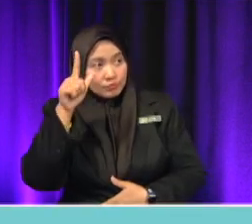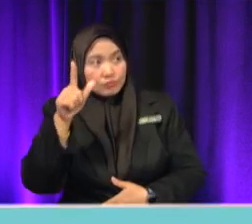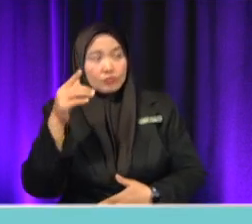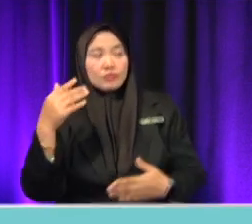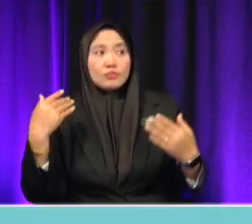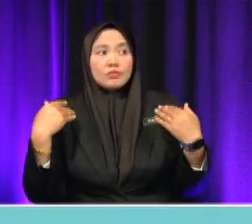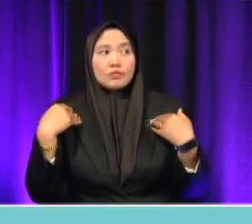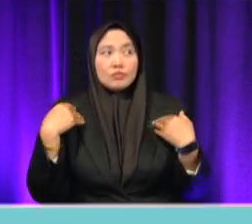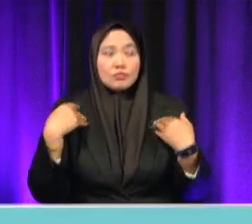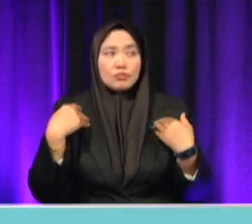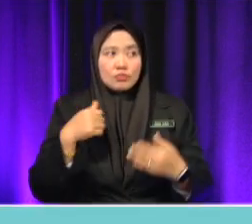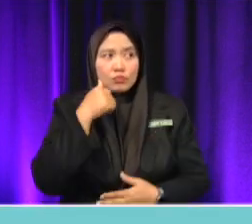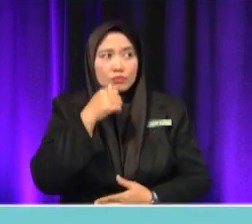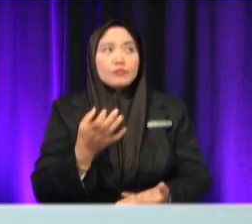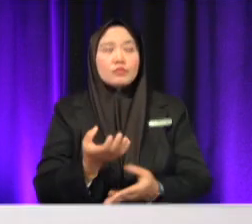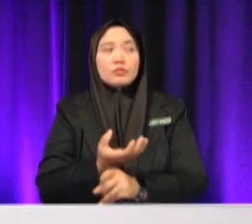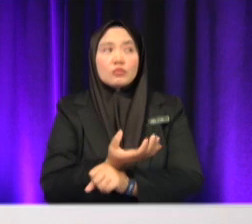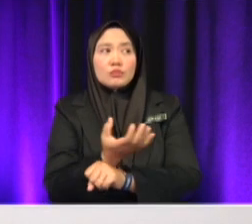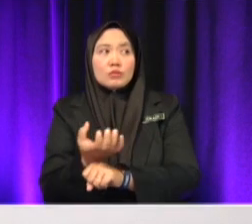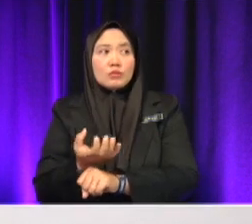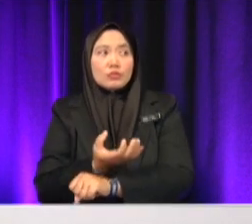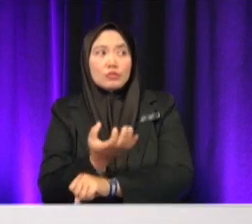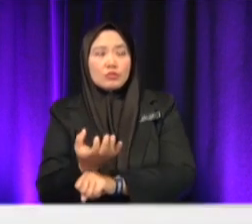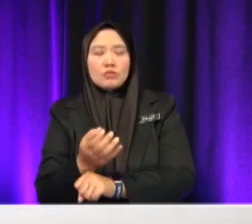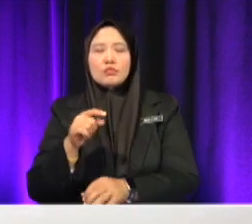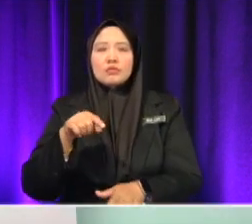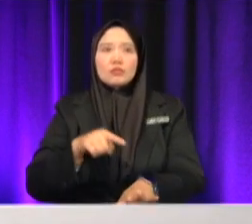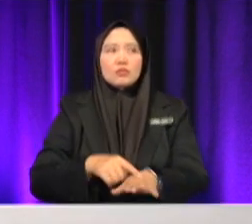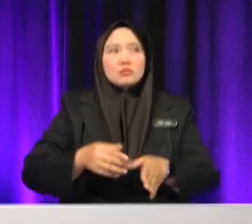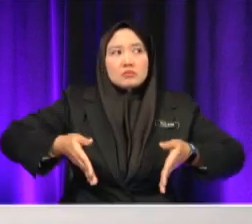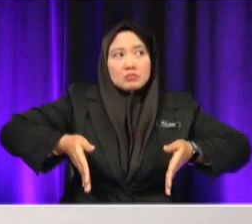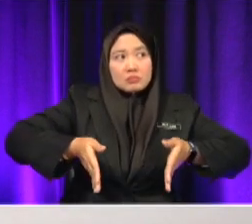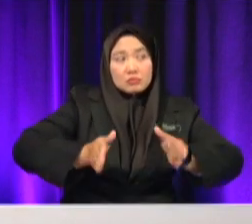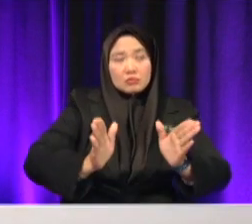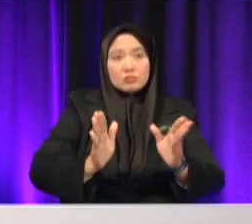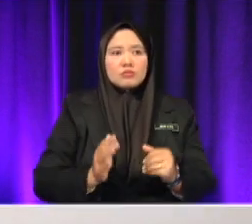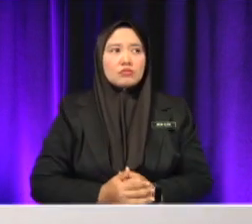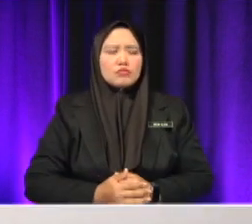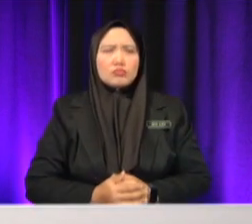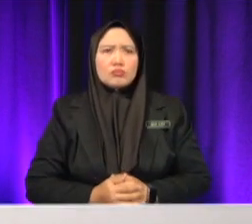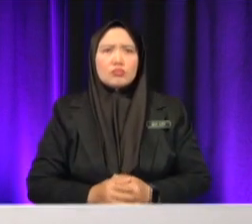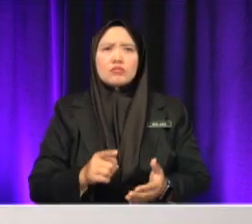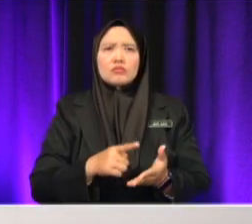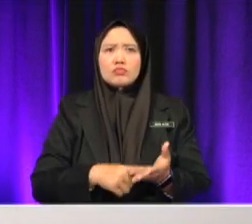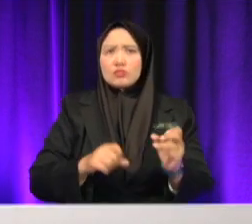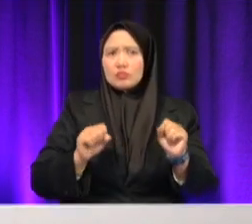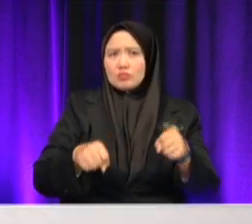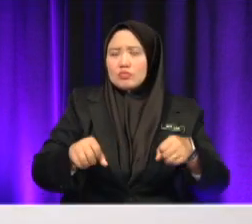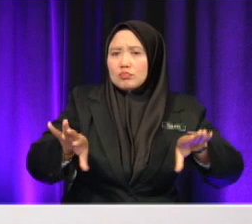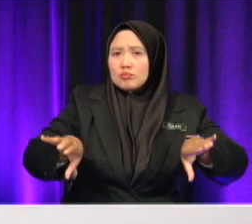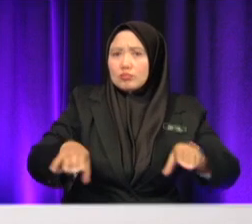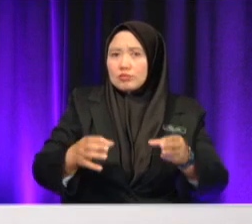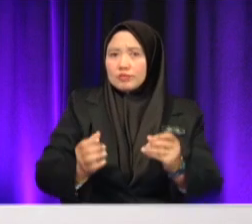do? Anyone? All right, can we have our first volunteer? Maybe you can raise your hand up to answer this. What would you